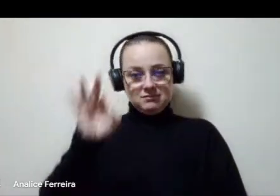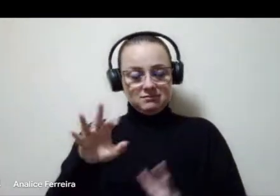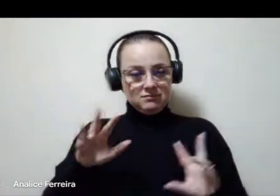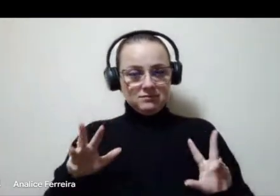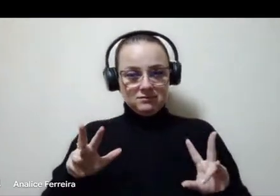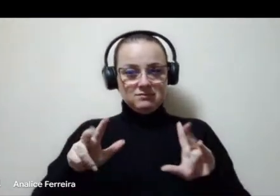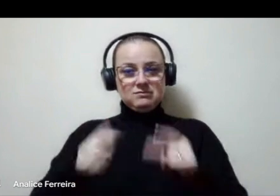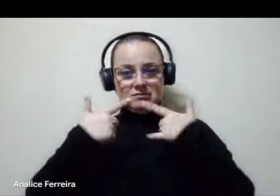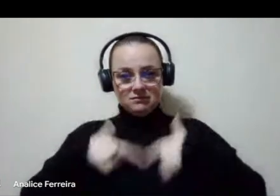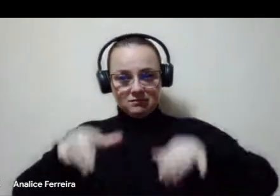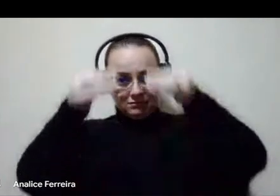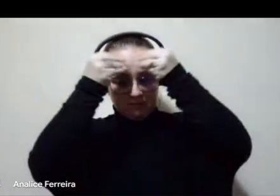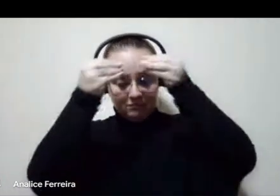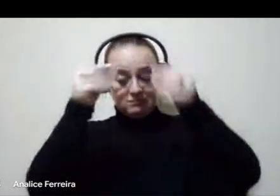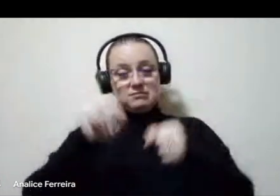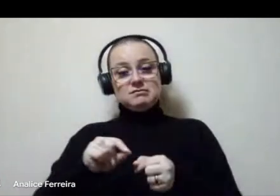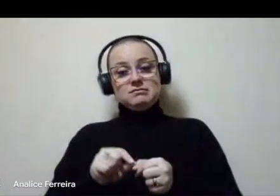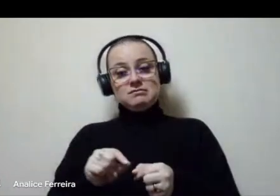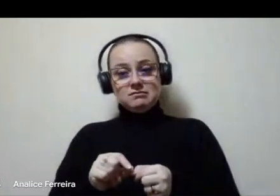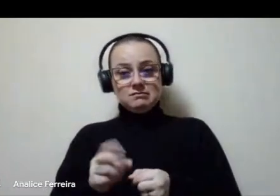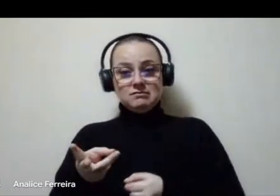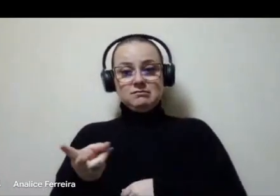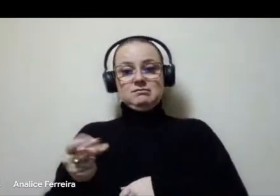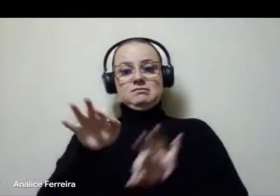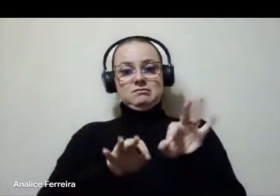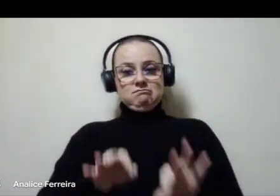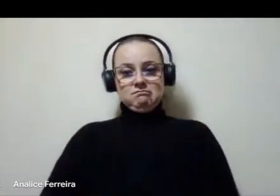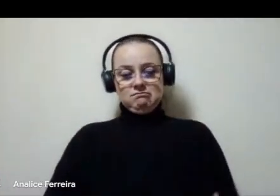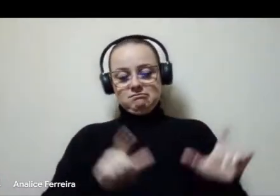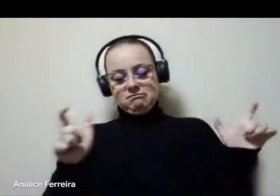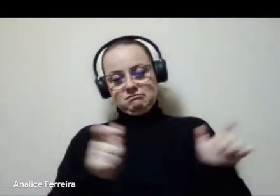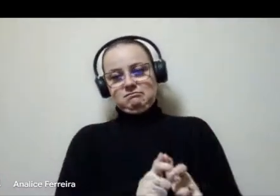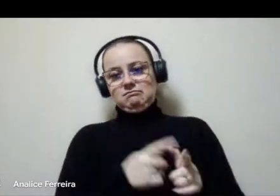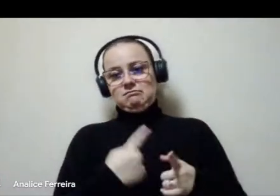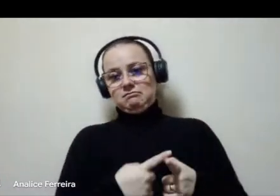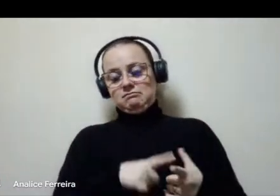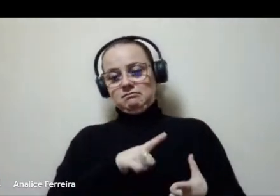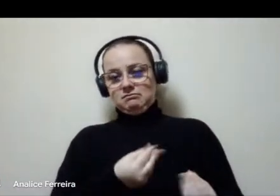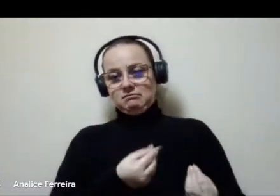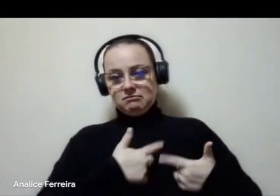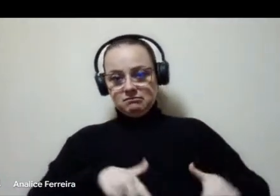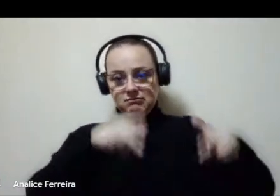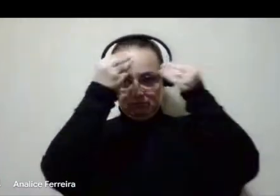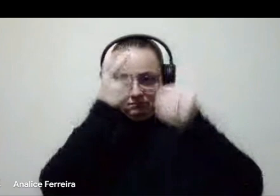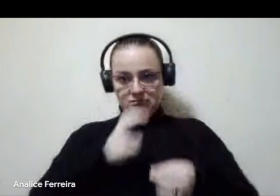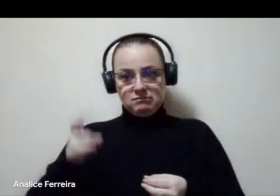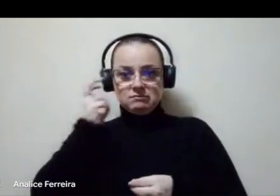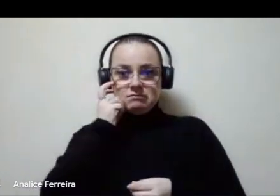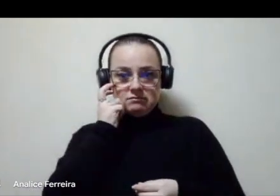languages, made with that the quantity of projects was very reduced, because there are many languages in the culture. And